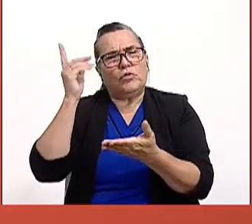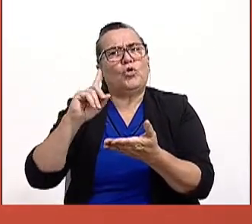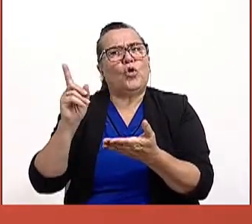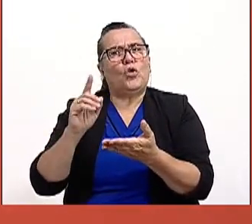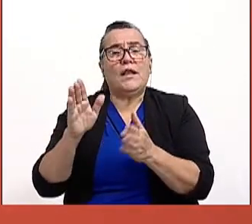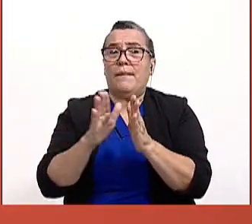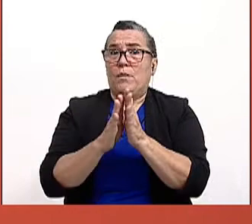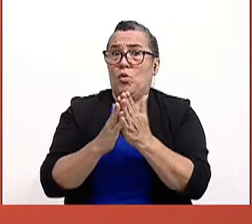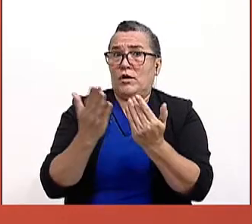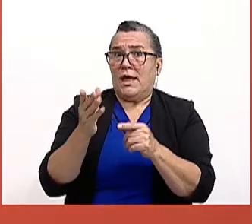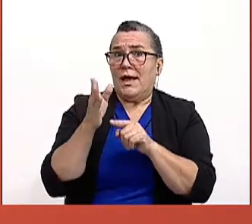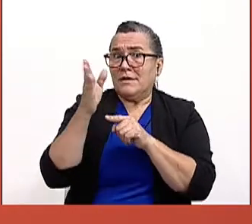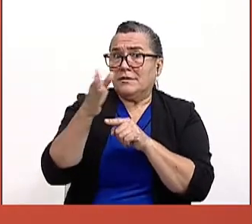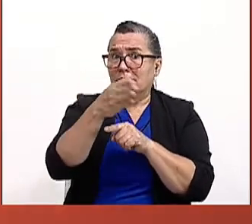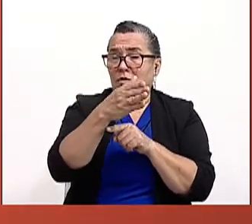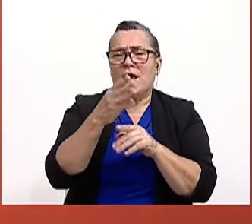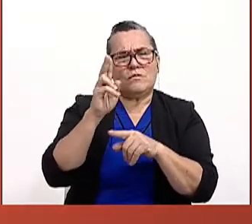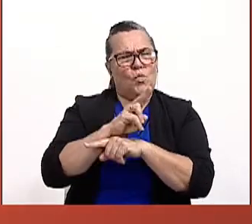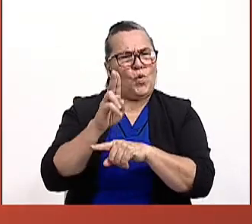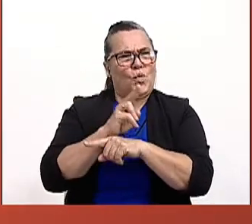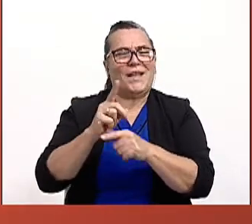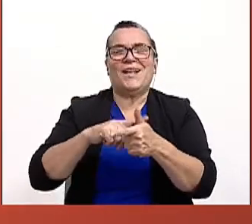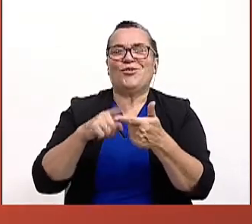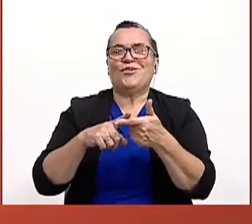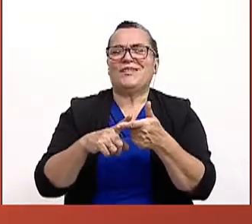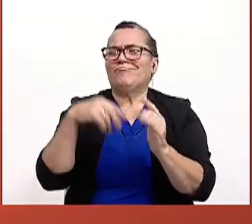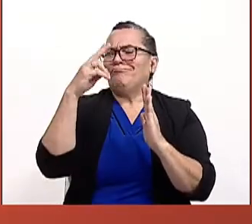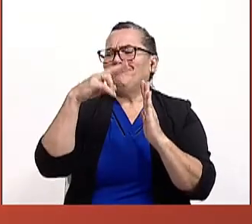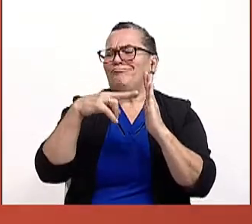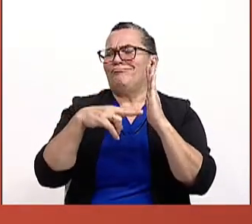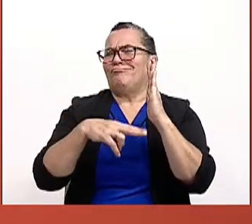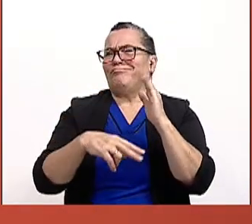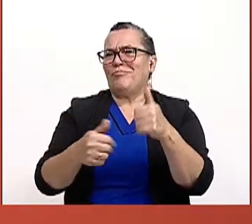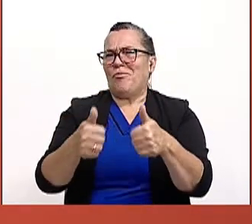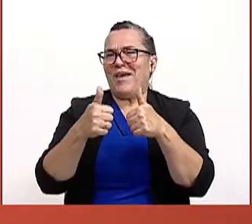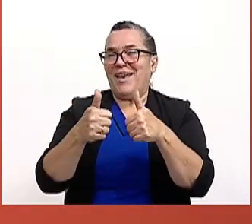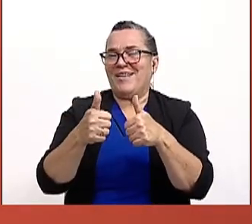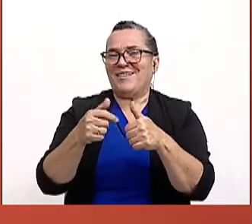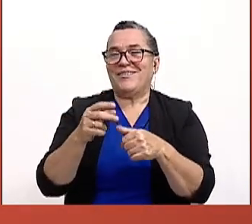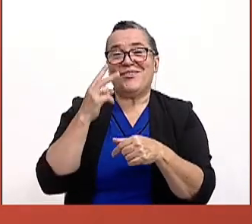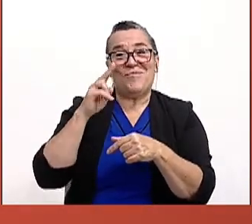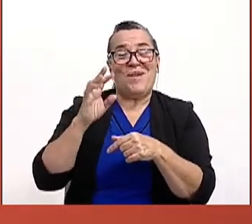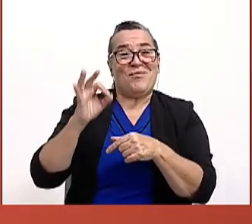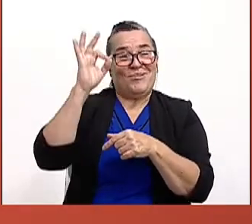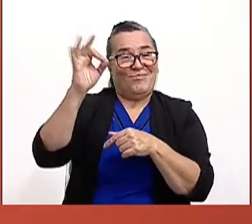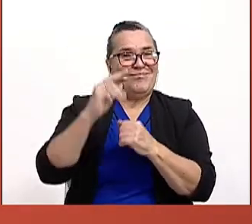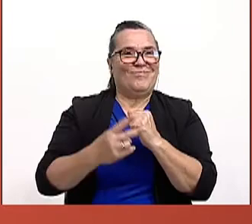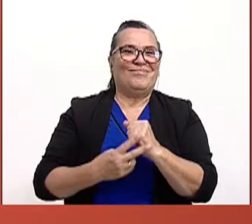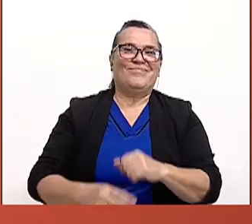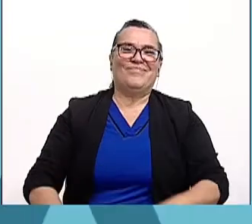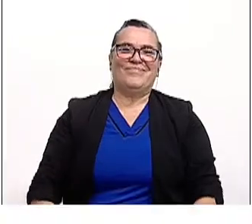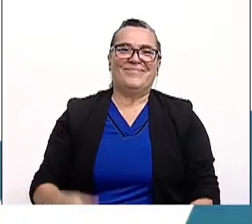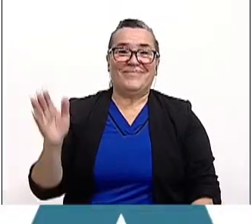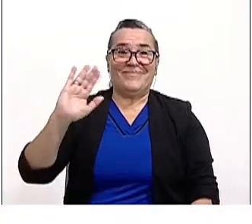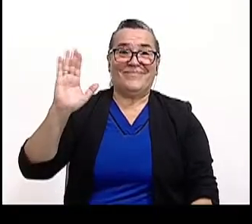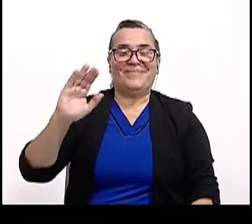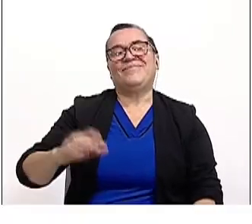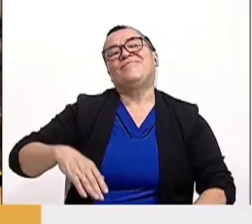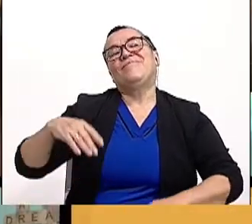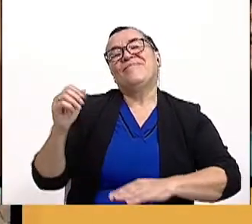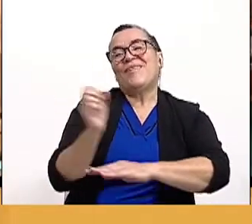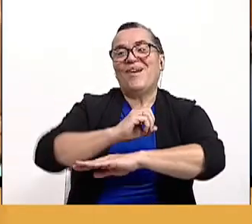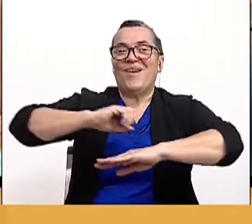very useful. Come on, guys. Reading is so good. See you next time. Bye.